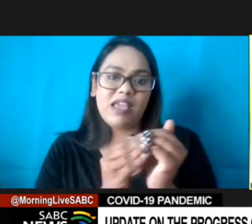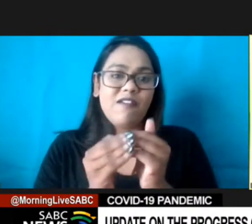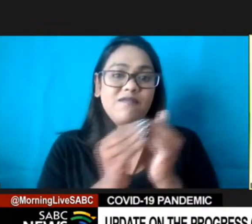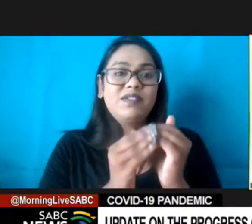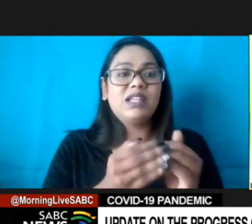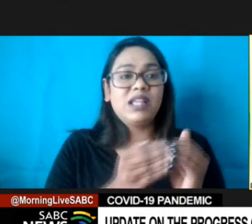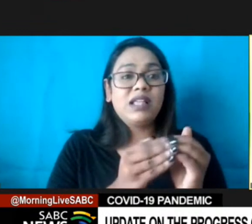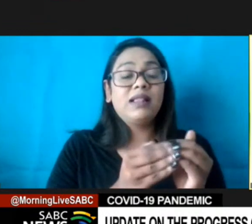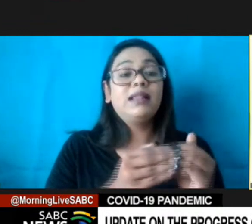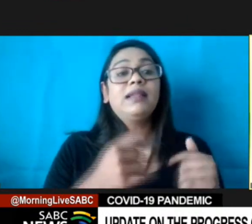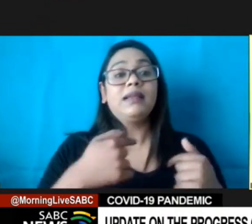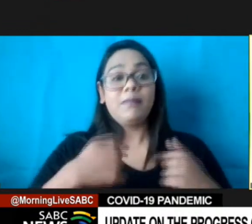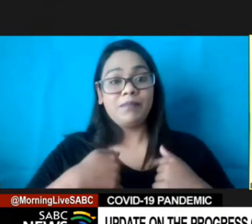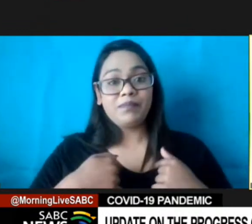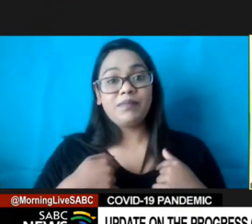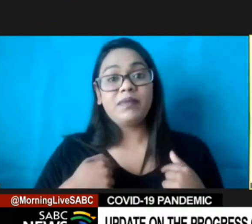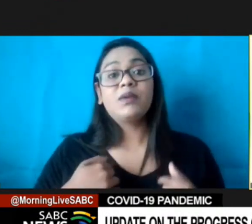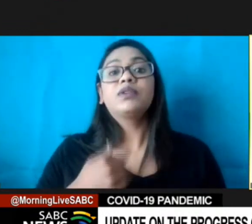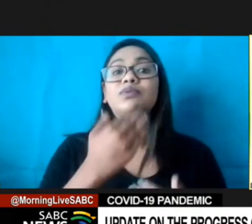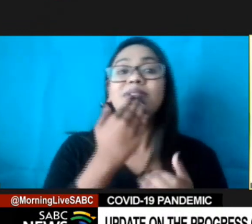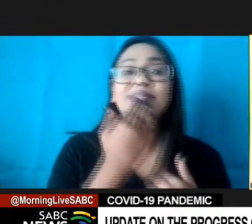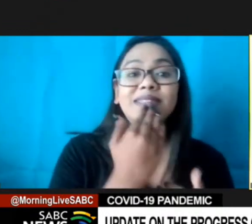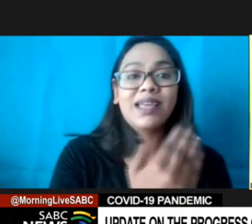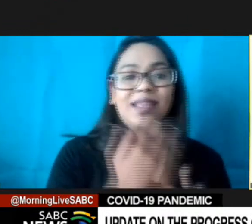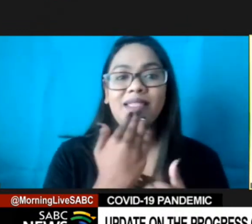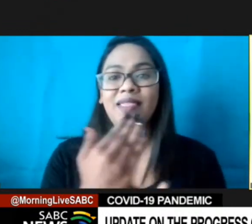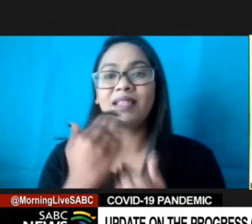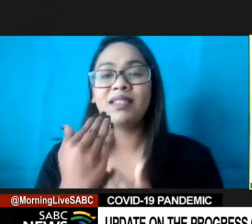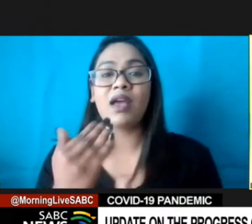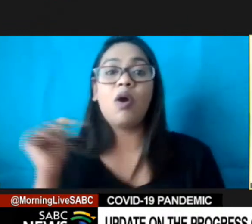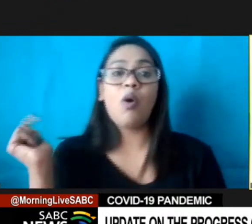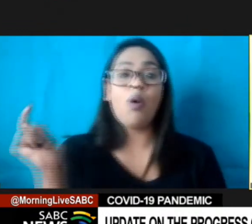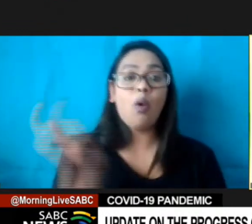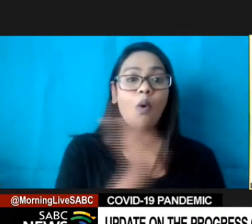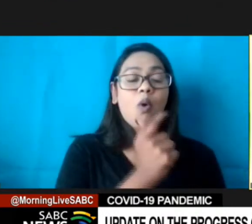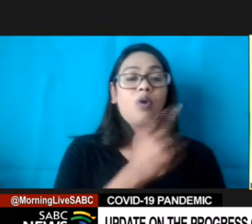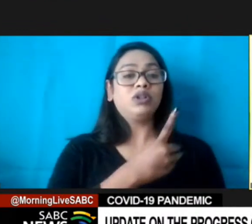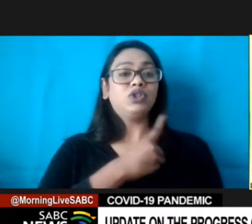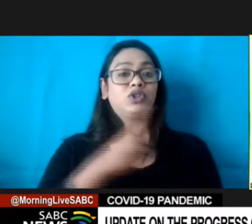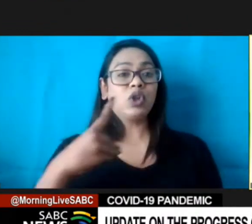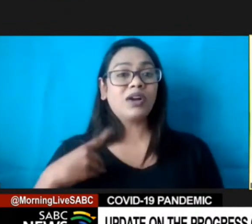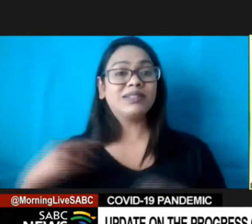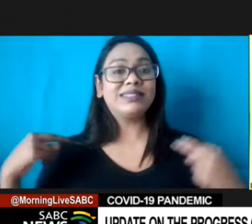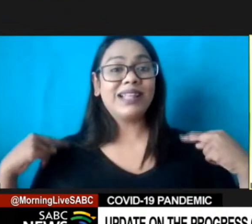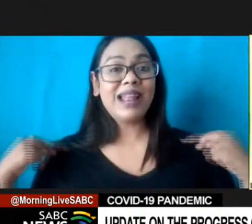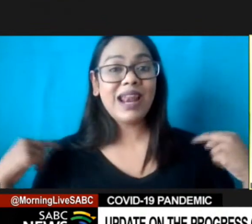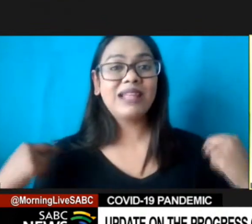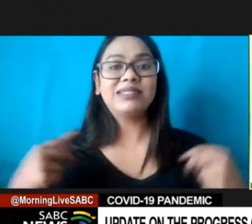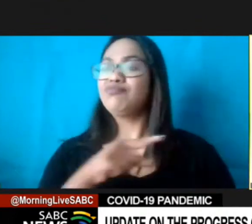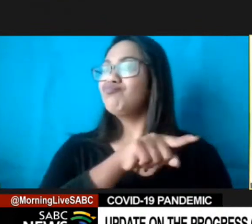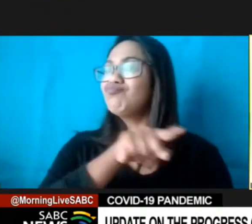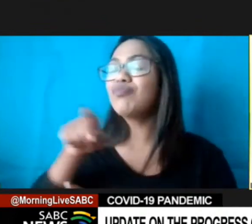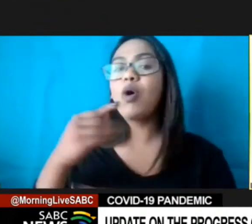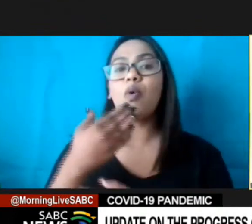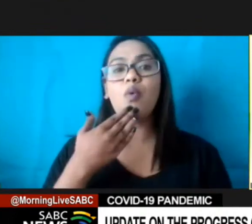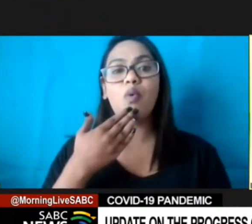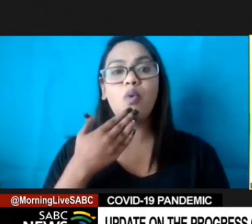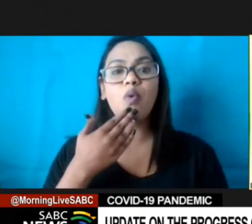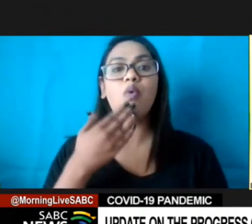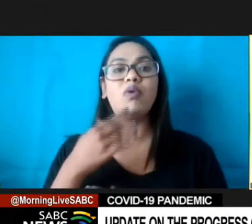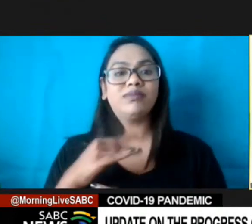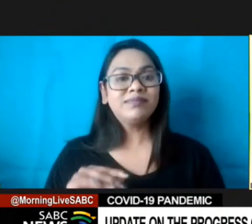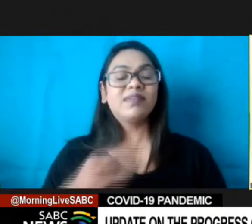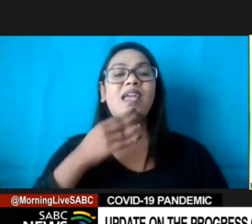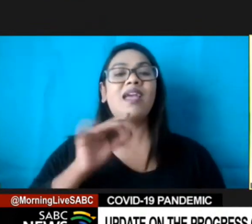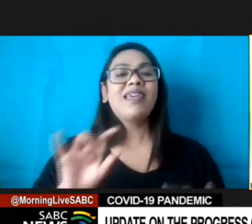express our gratitude to all our health workers who continue to sacrifice their own lives and those of their